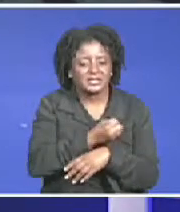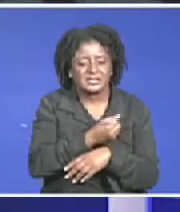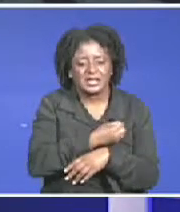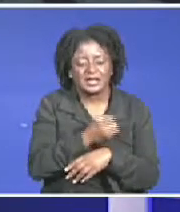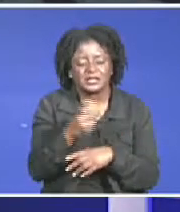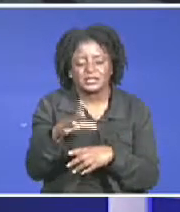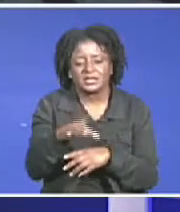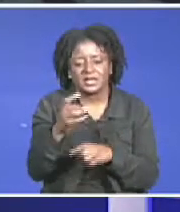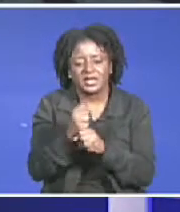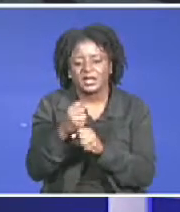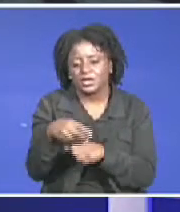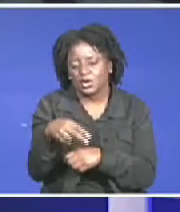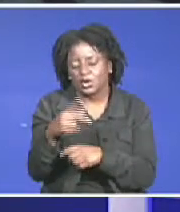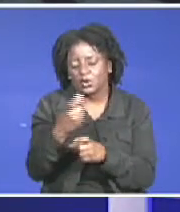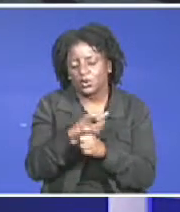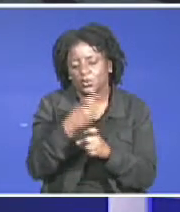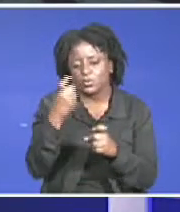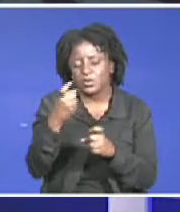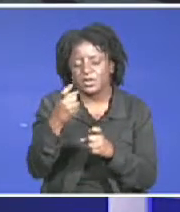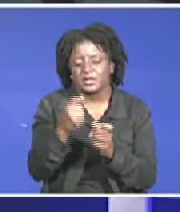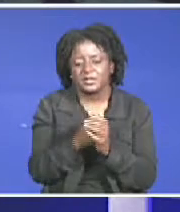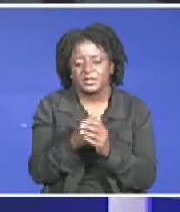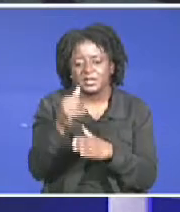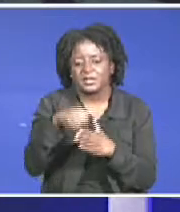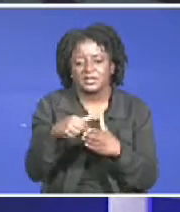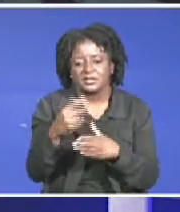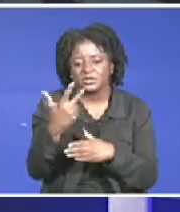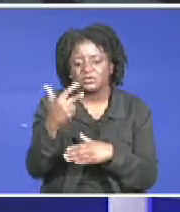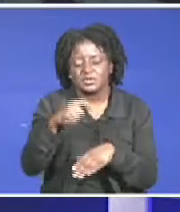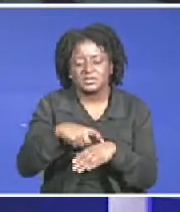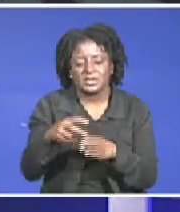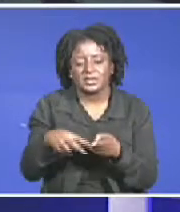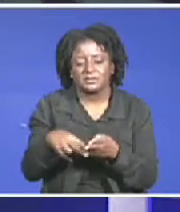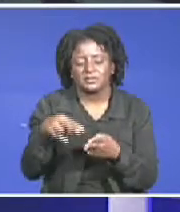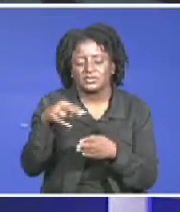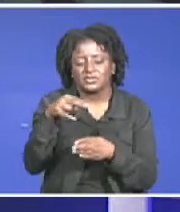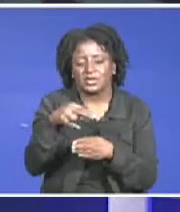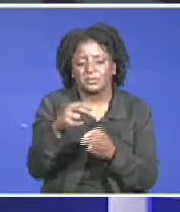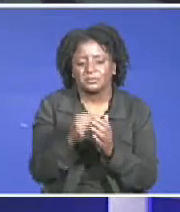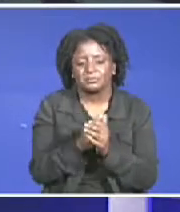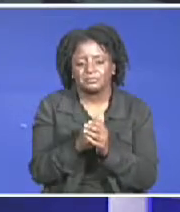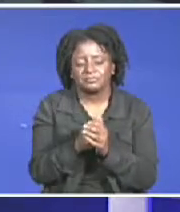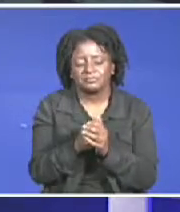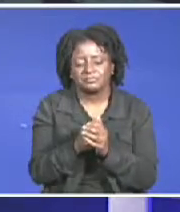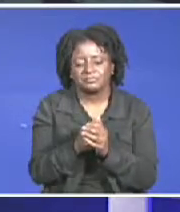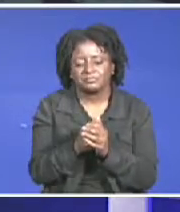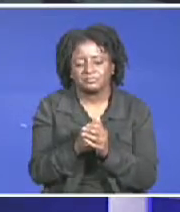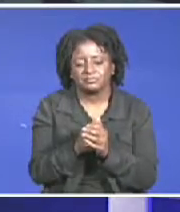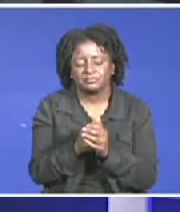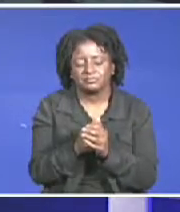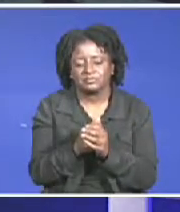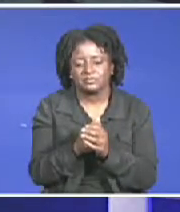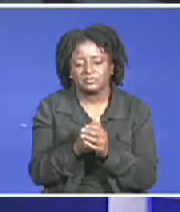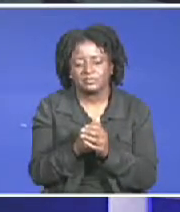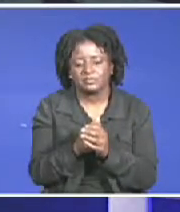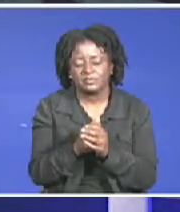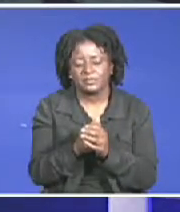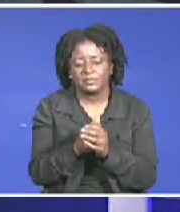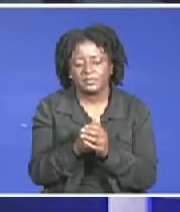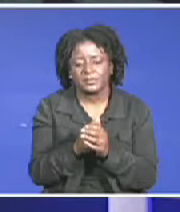soared 16.12 meters. Henry Deleuze meantime finished 4th in the men's 400 in a time of